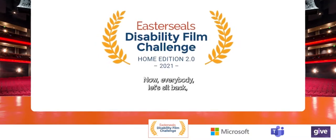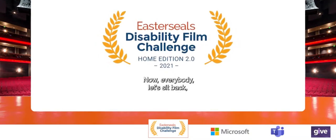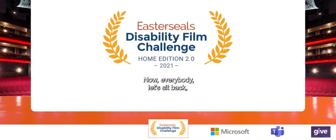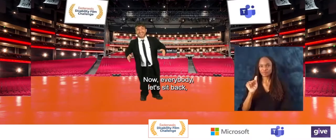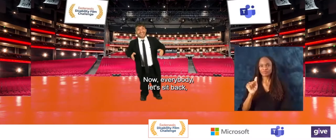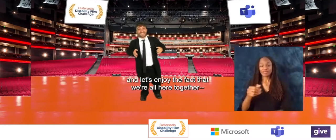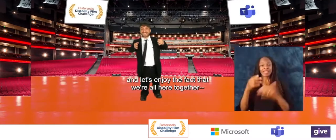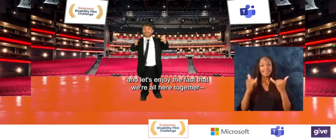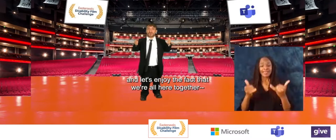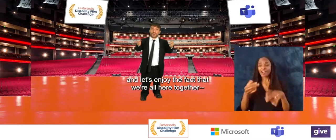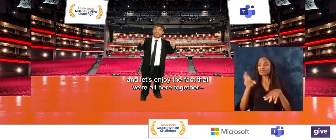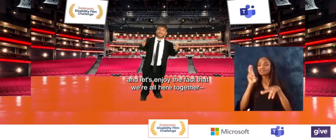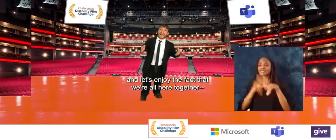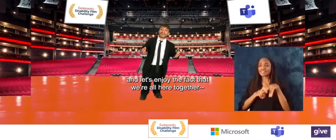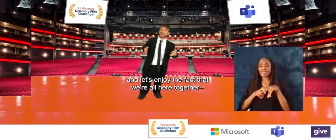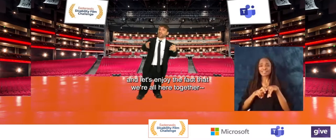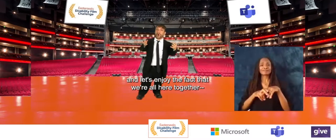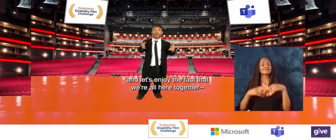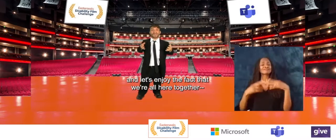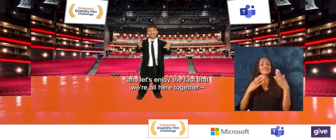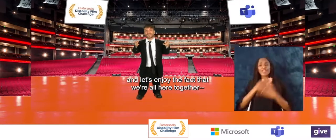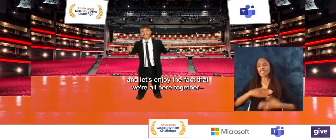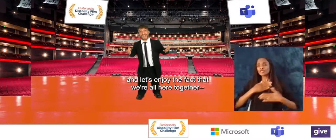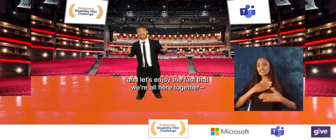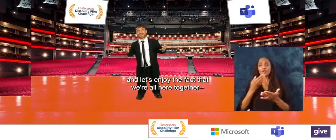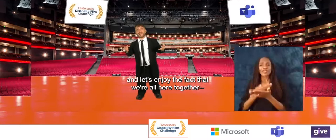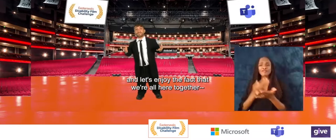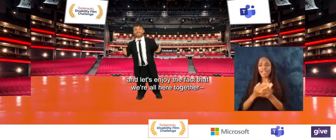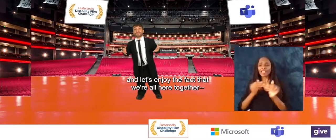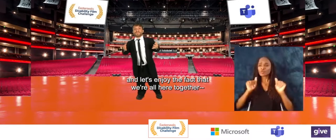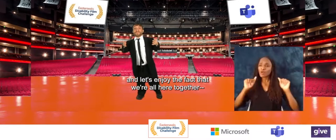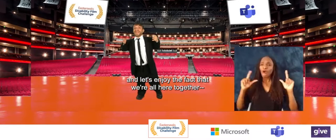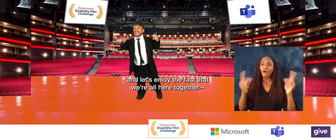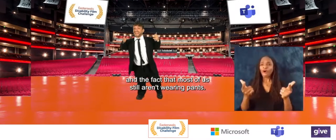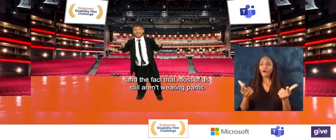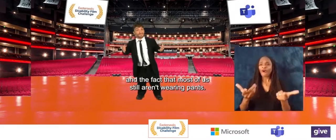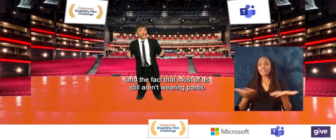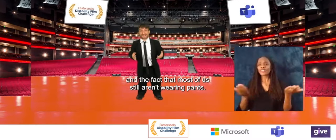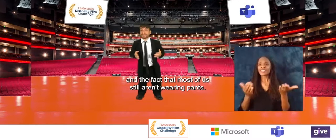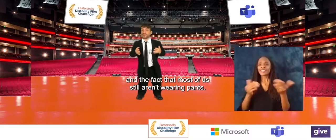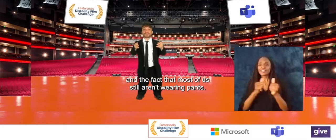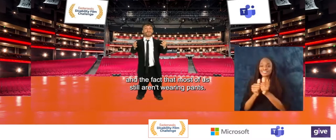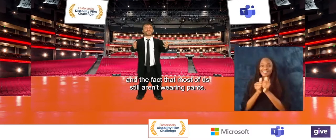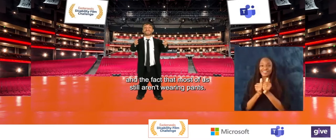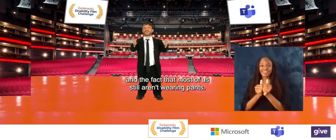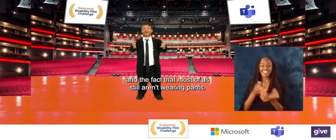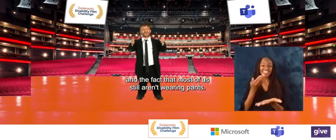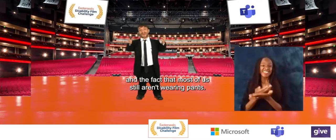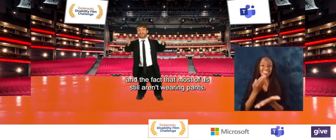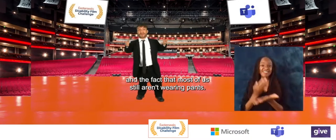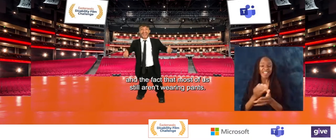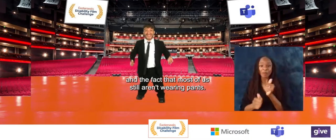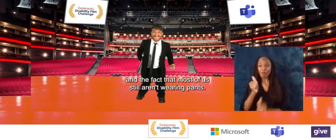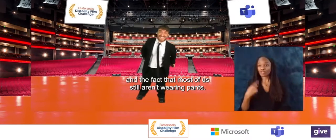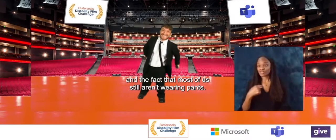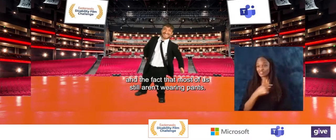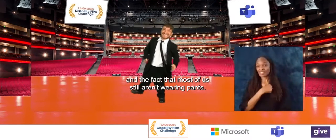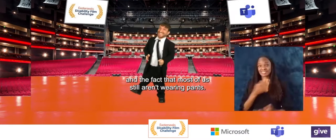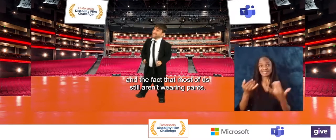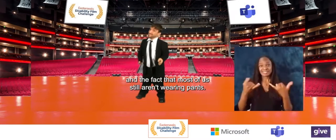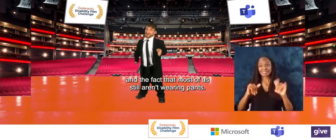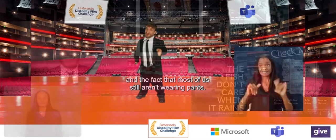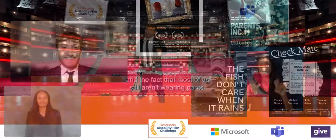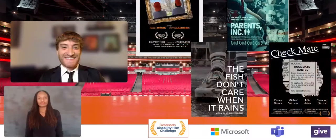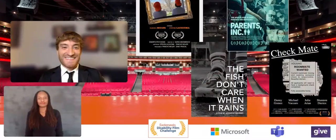everybody, let's sit back and let's enjoy the fact that we're all here together. And the fact that most of us still aren't wearing pants.